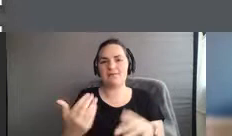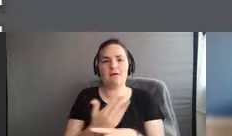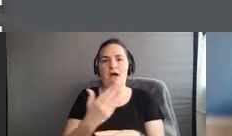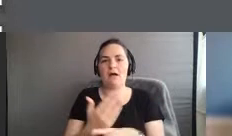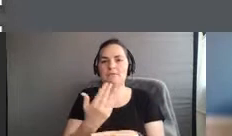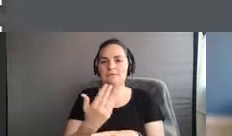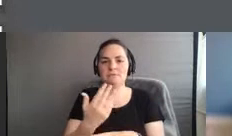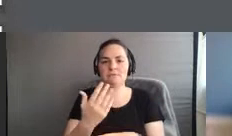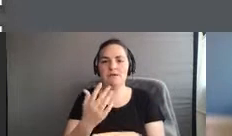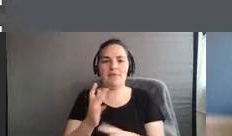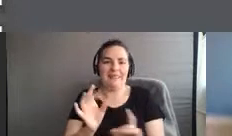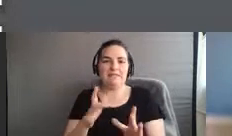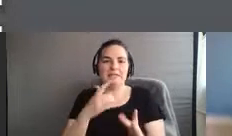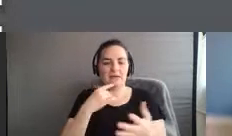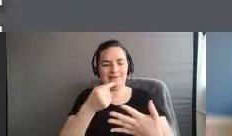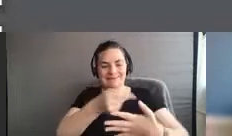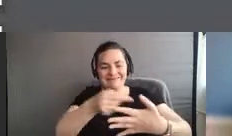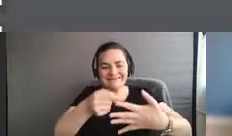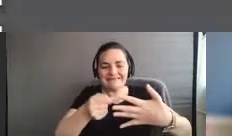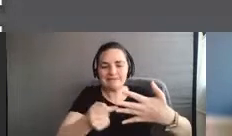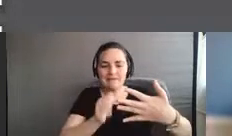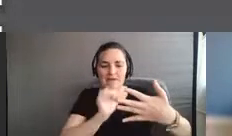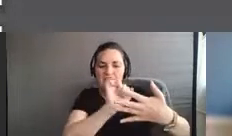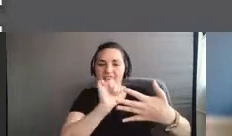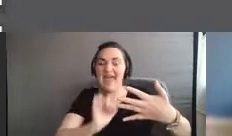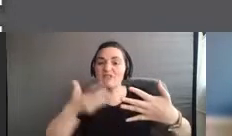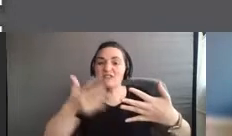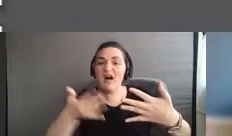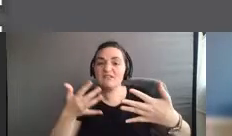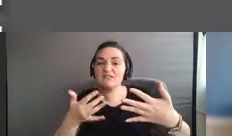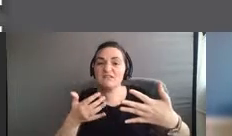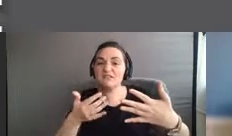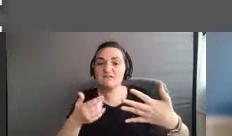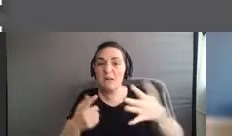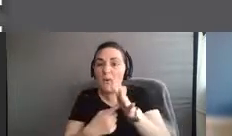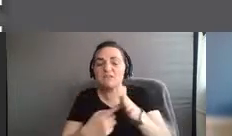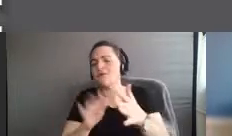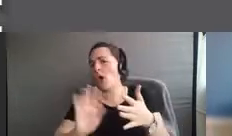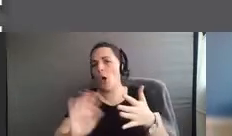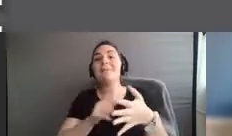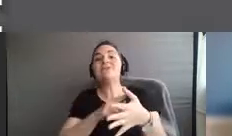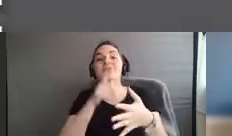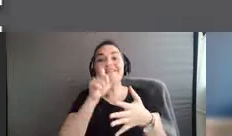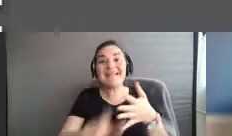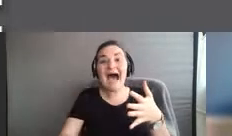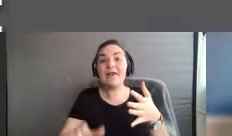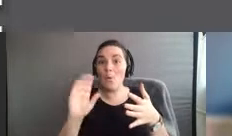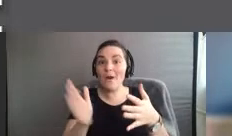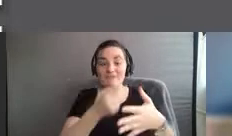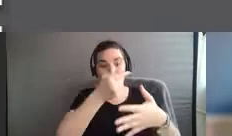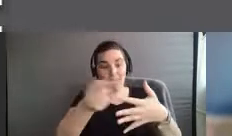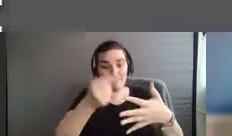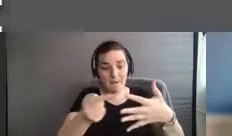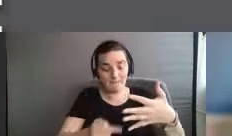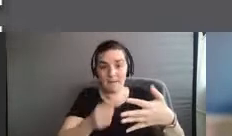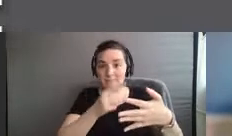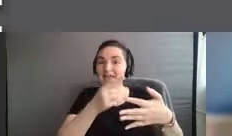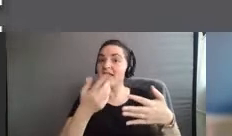the engagement tasks and do all 5 of them. If you do all 5 engagement tasks, you get